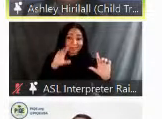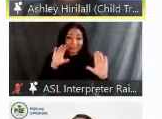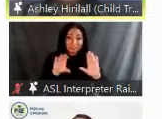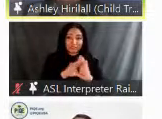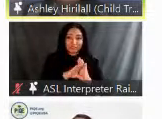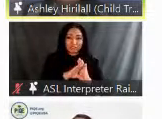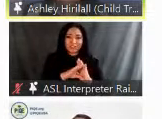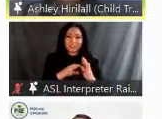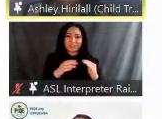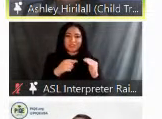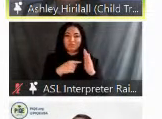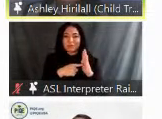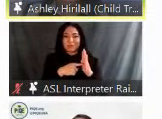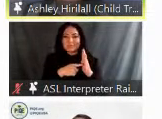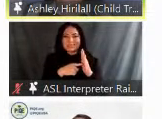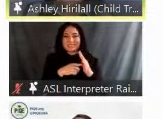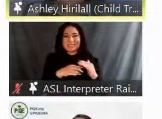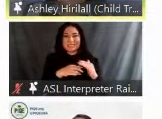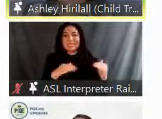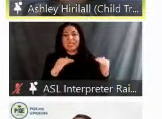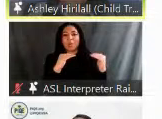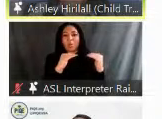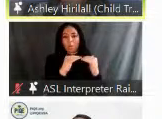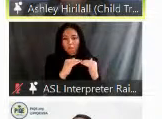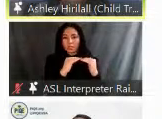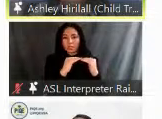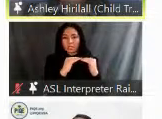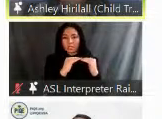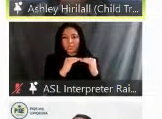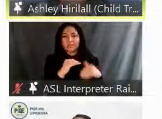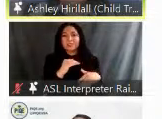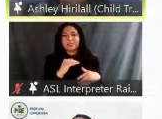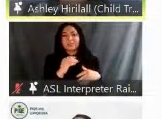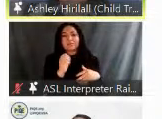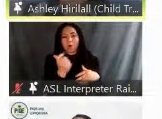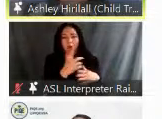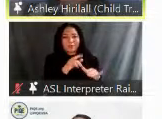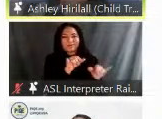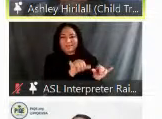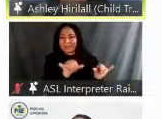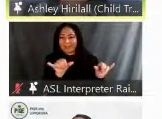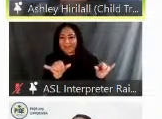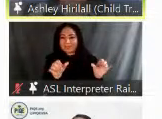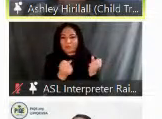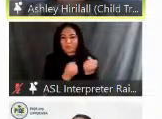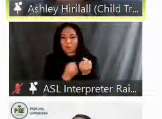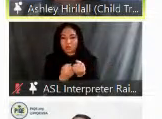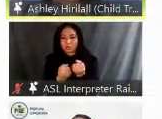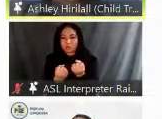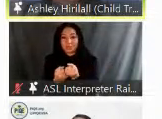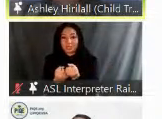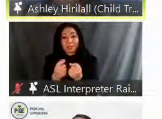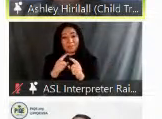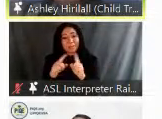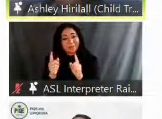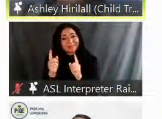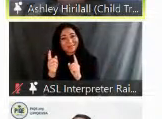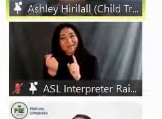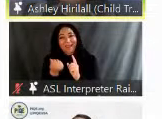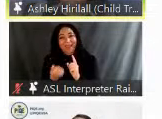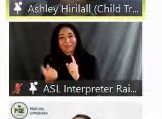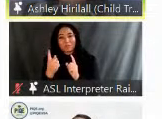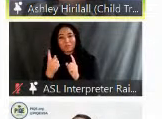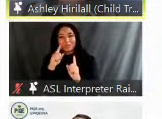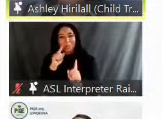supports to reach the same goals. However, everyone's goals for their families and how they want their child to grow may